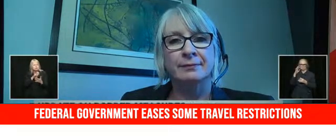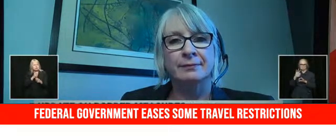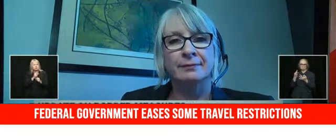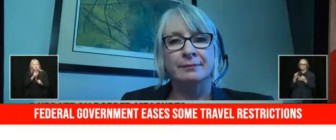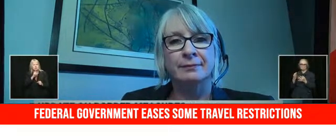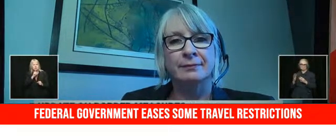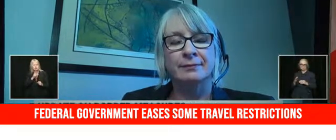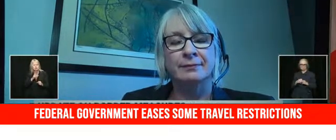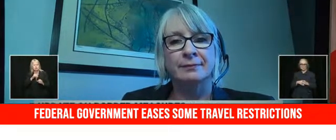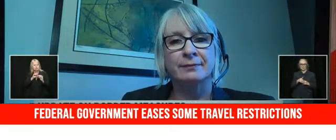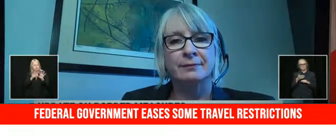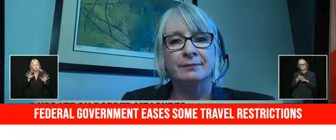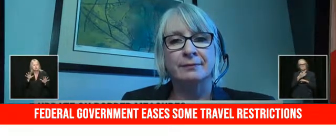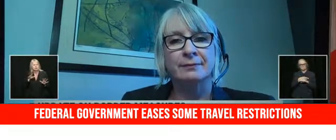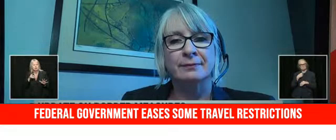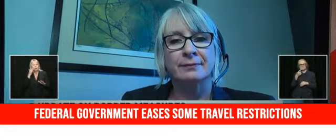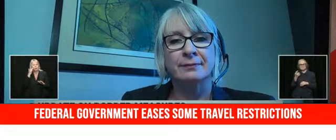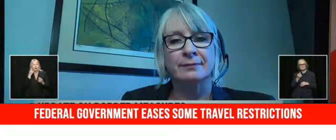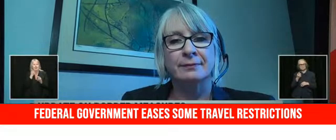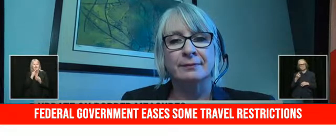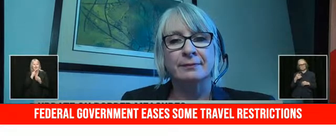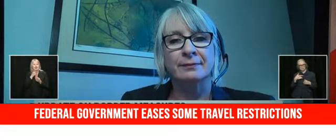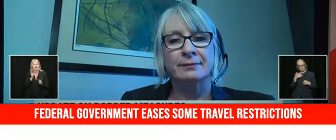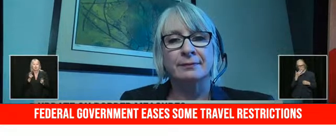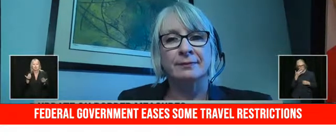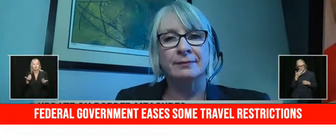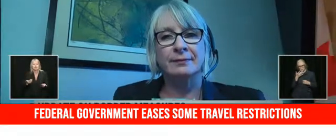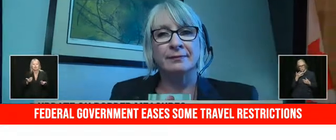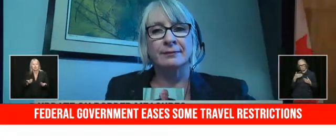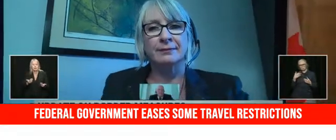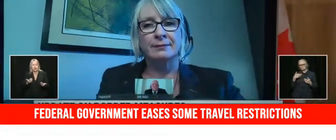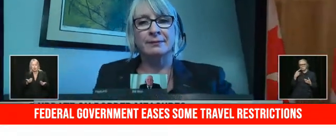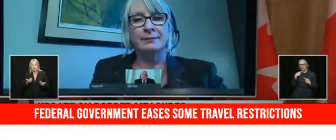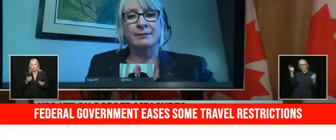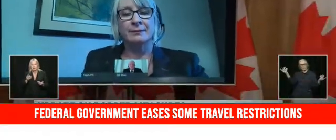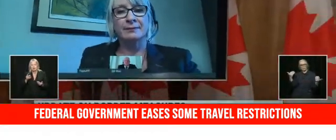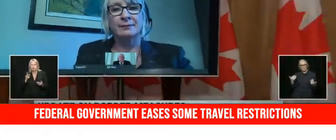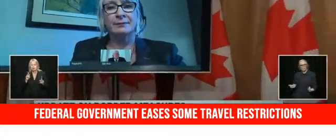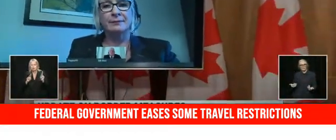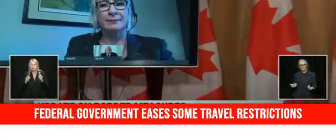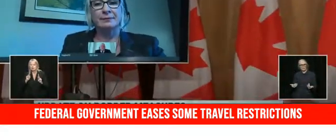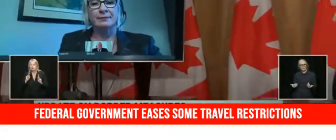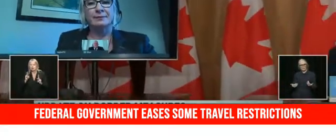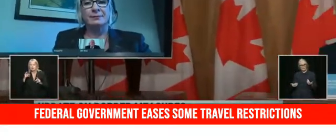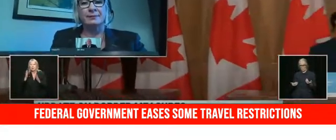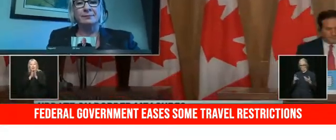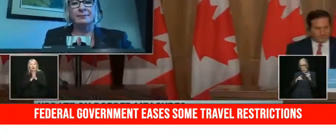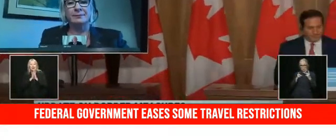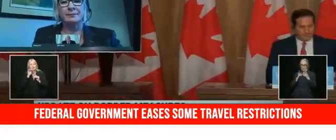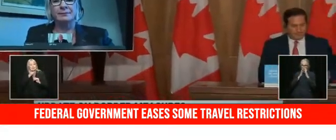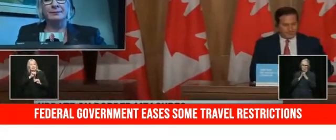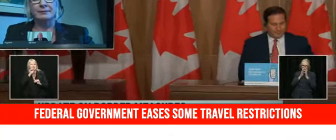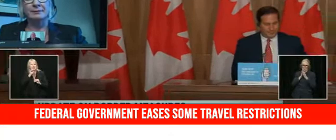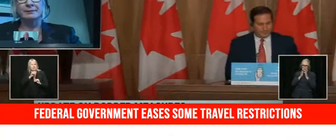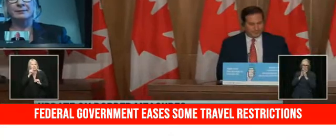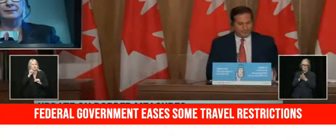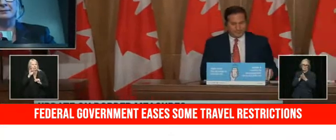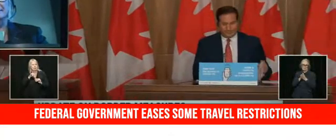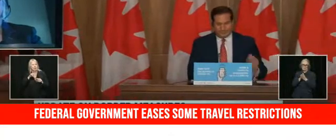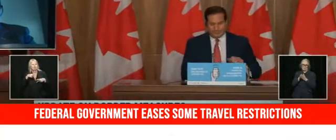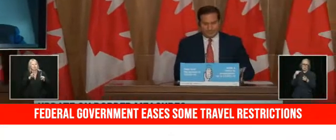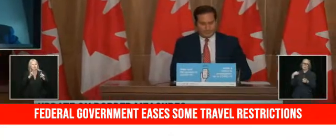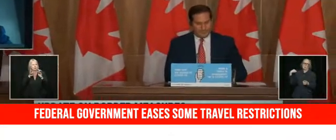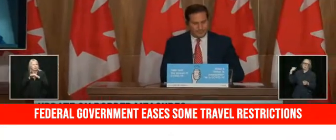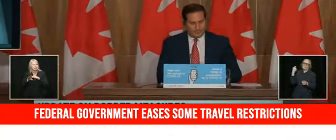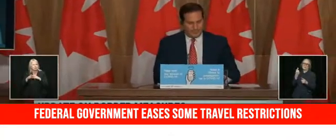straightforward. Why would you announce this now when people have been calling for these sorts of measures since late